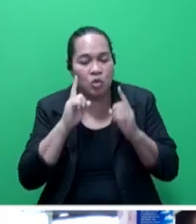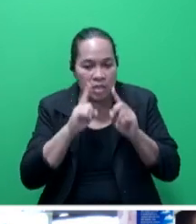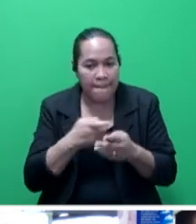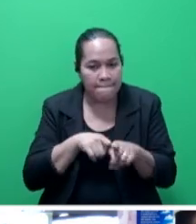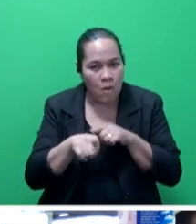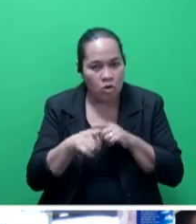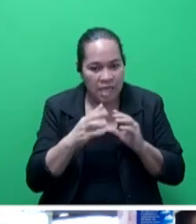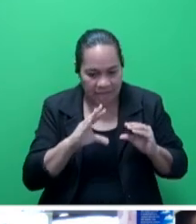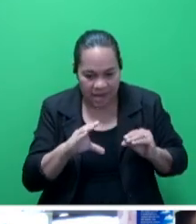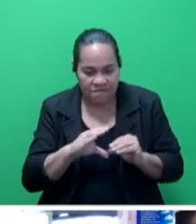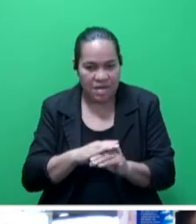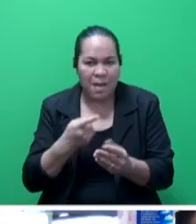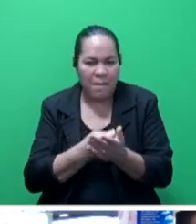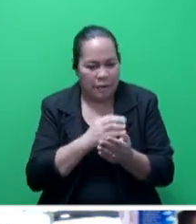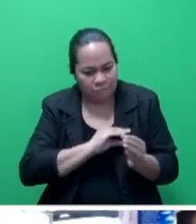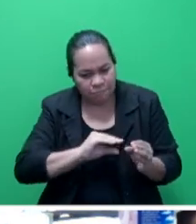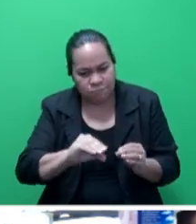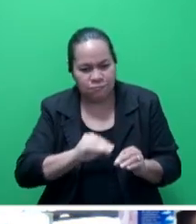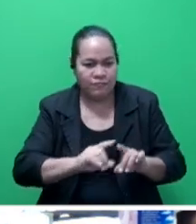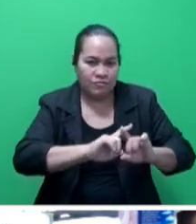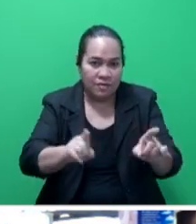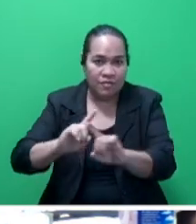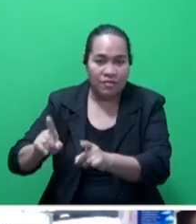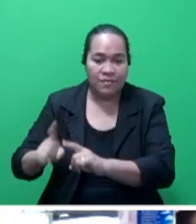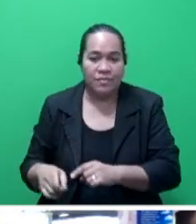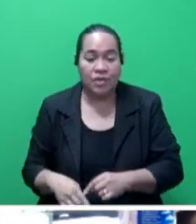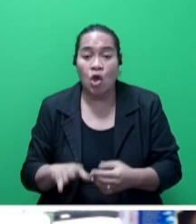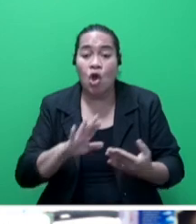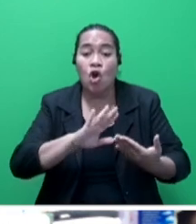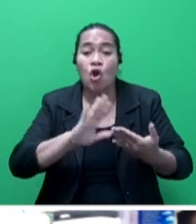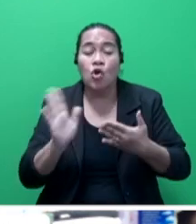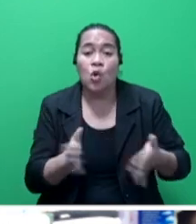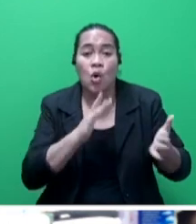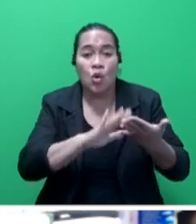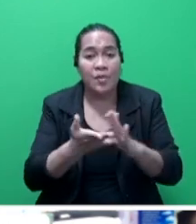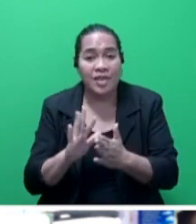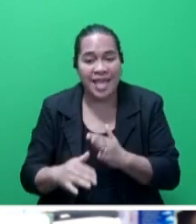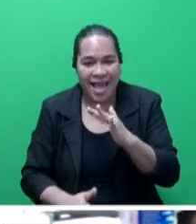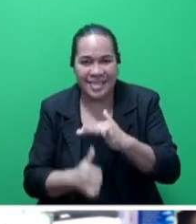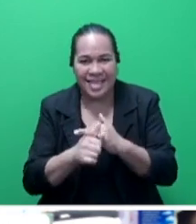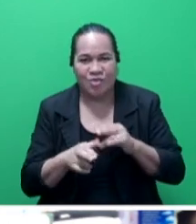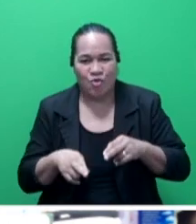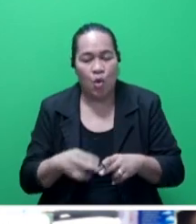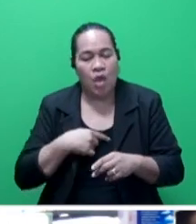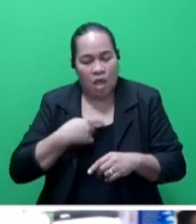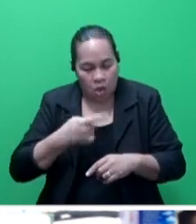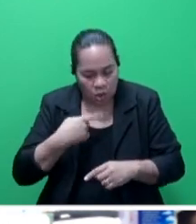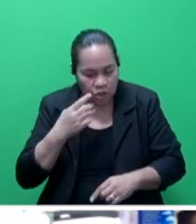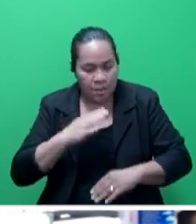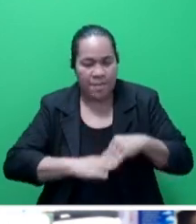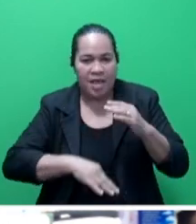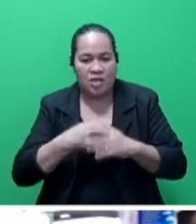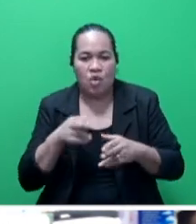now happening throughout Fiji, Mr. Speaker, sir. Community access roads. We are continuing to build community